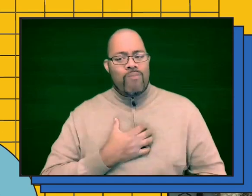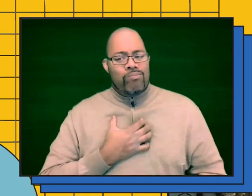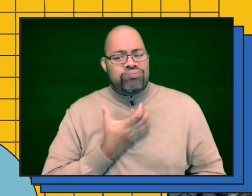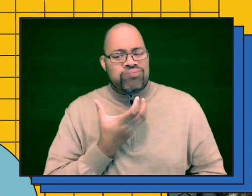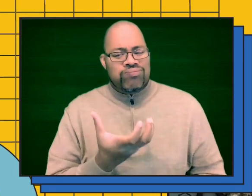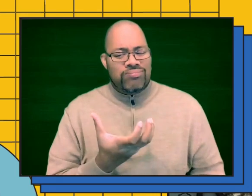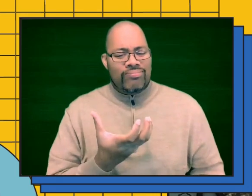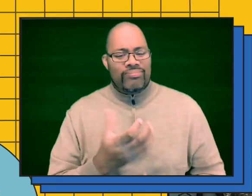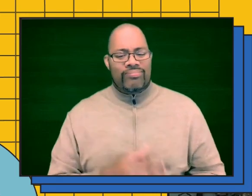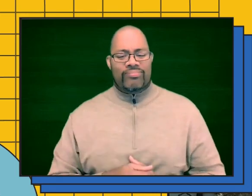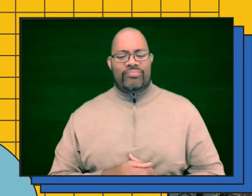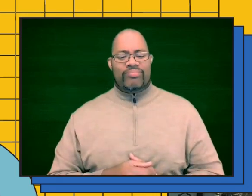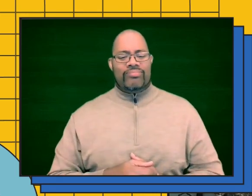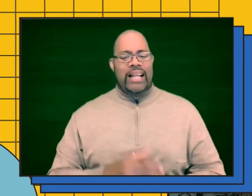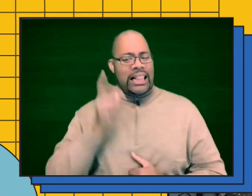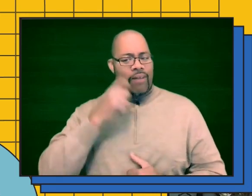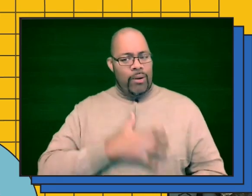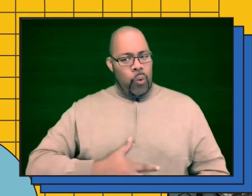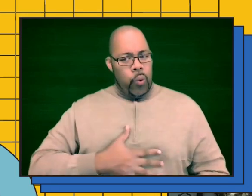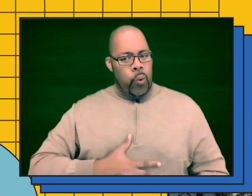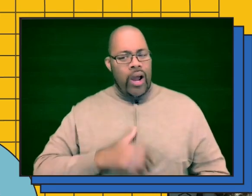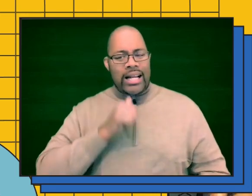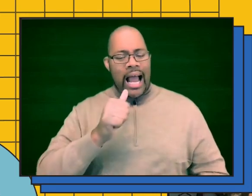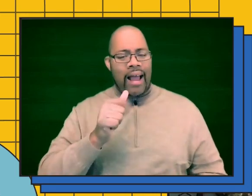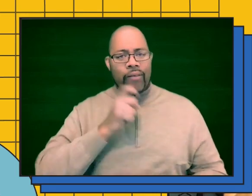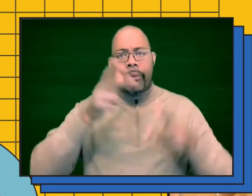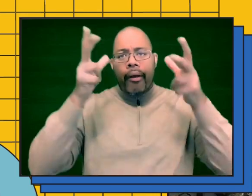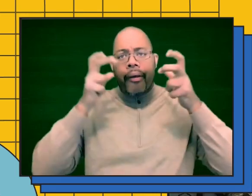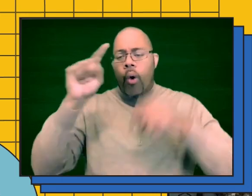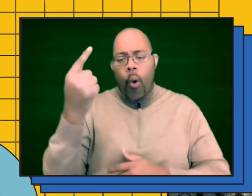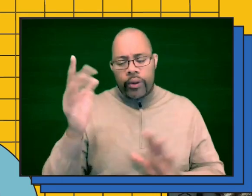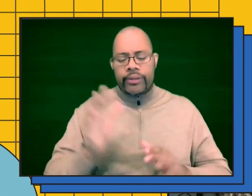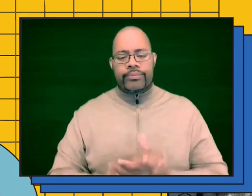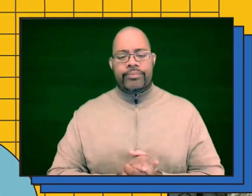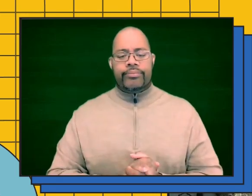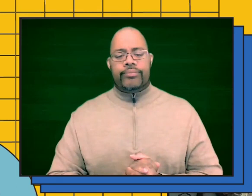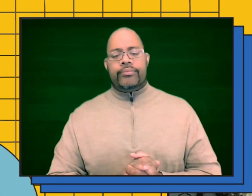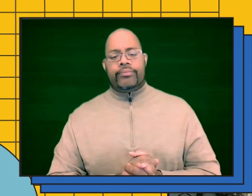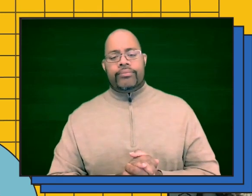here, I'm touching my gut, not as much from here.